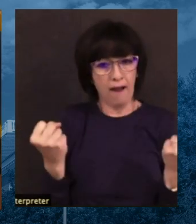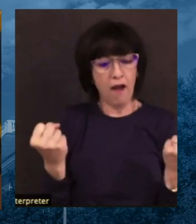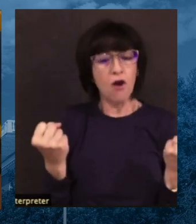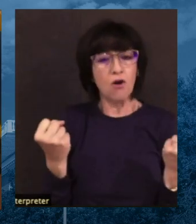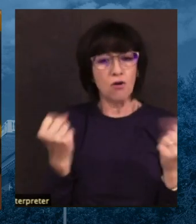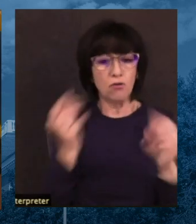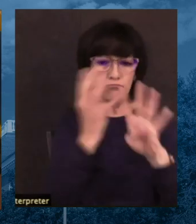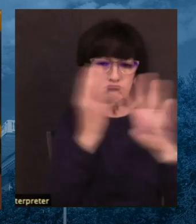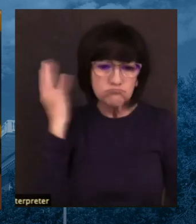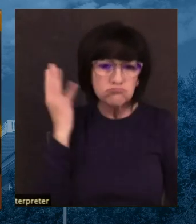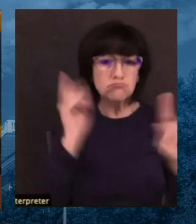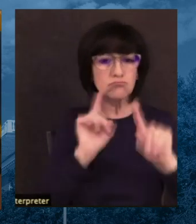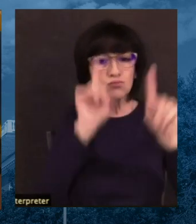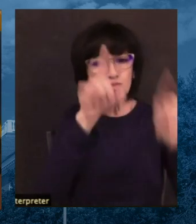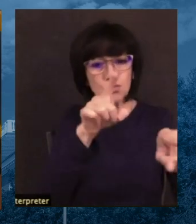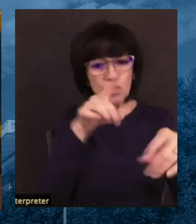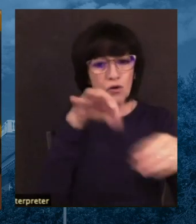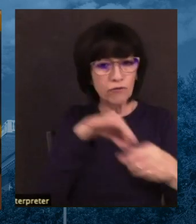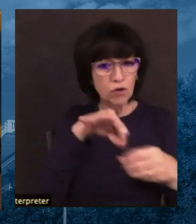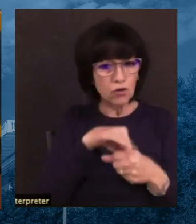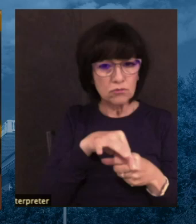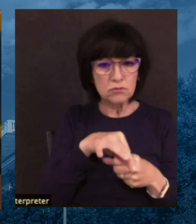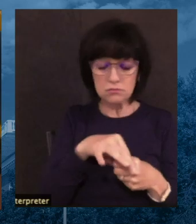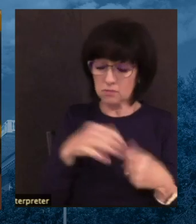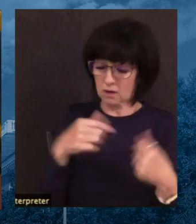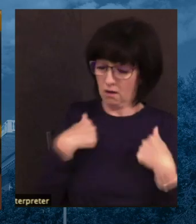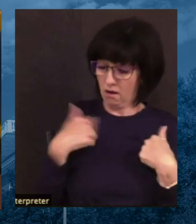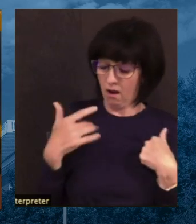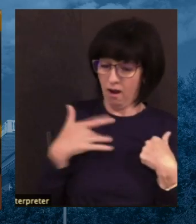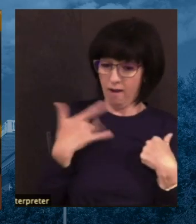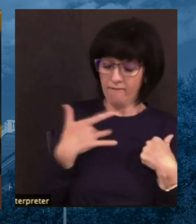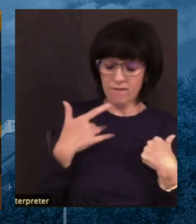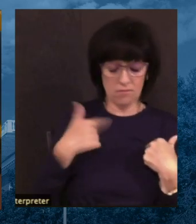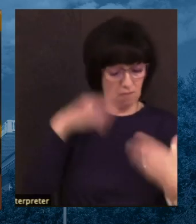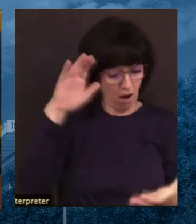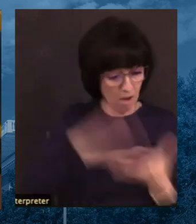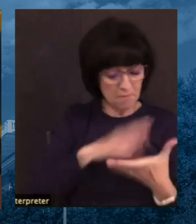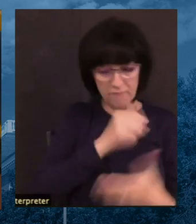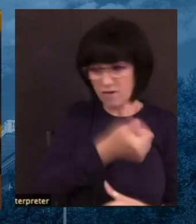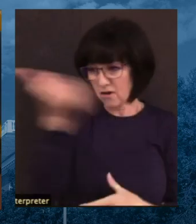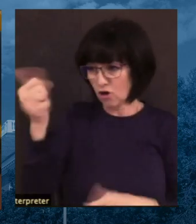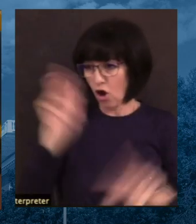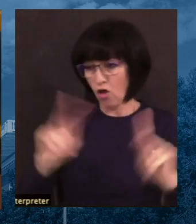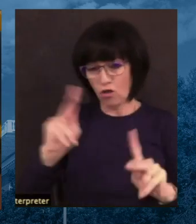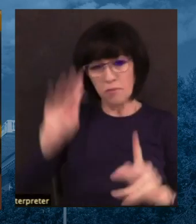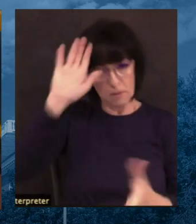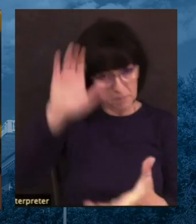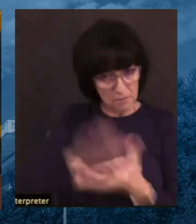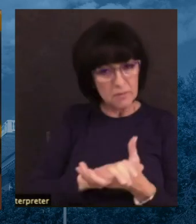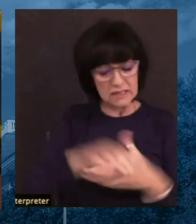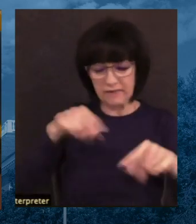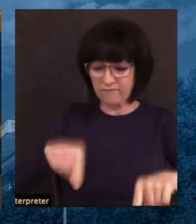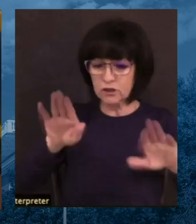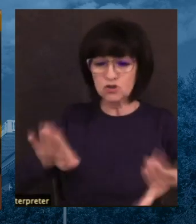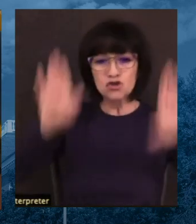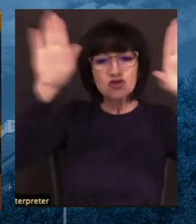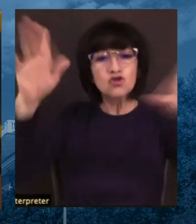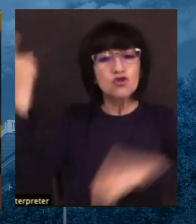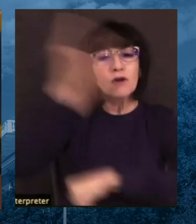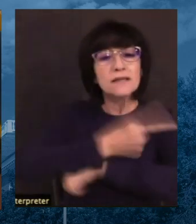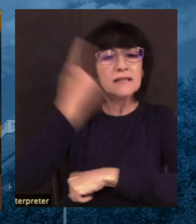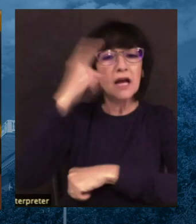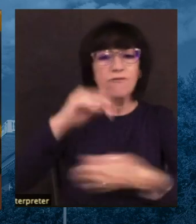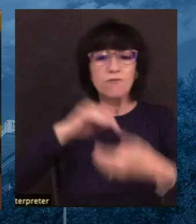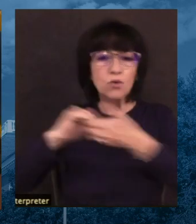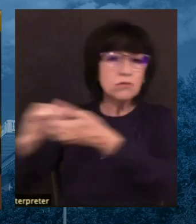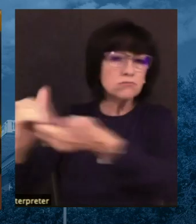And I believe, and I know others do, this is a great day for democracy in the state of Delaware. And with that, Governor, I'll turn it back to